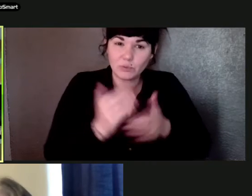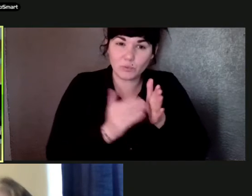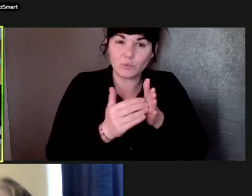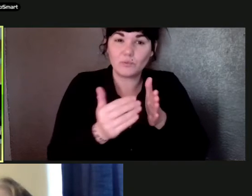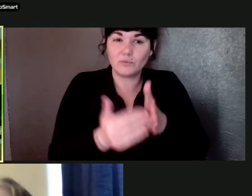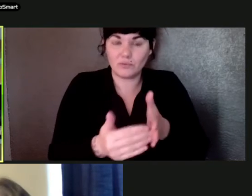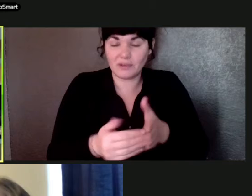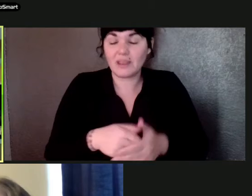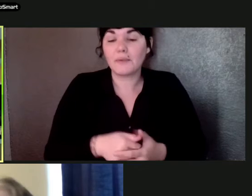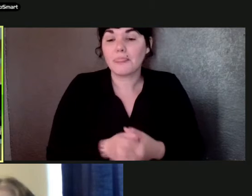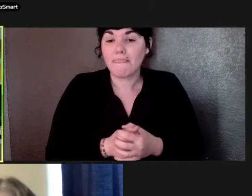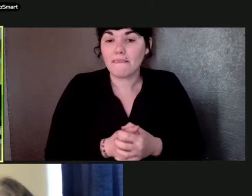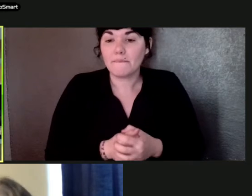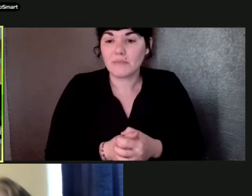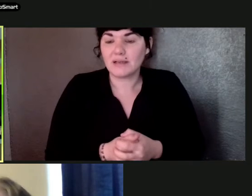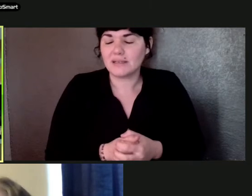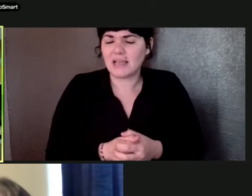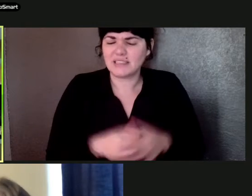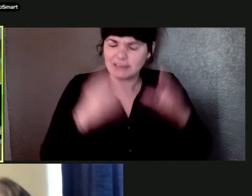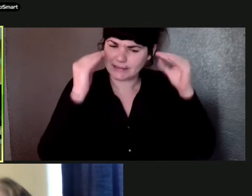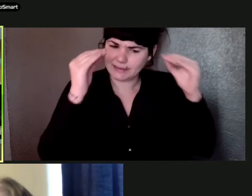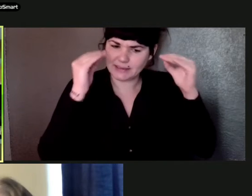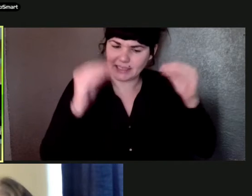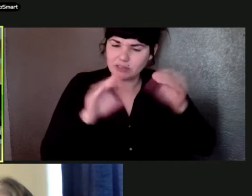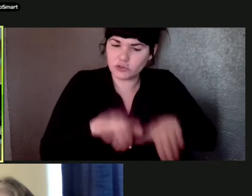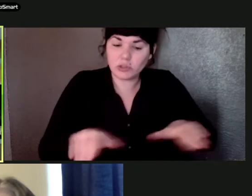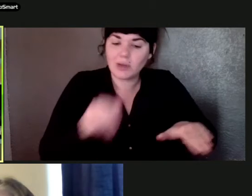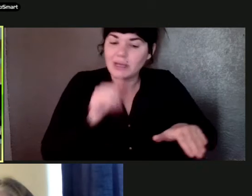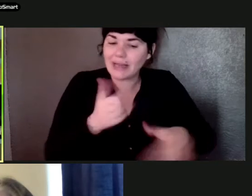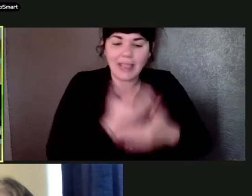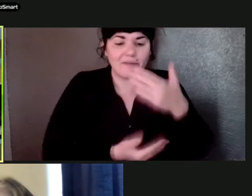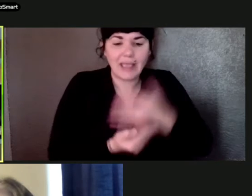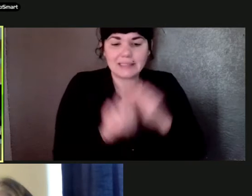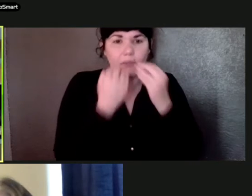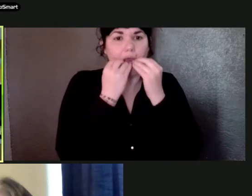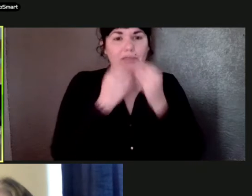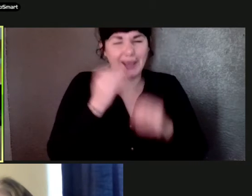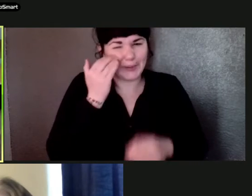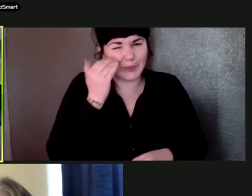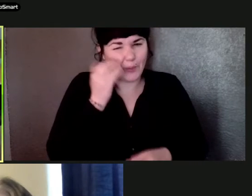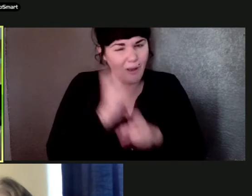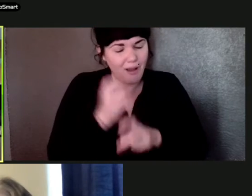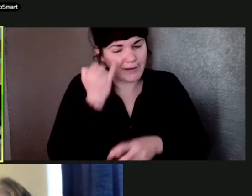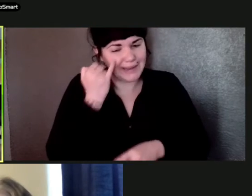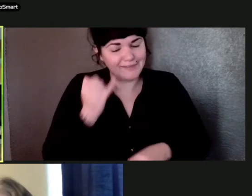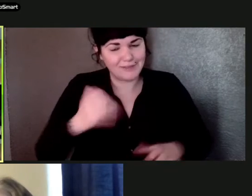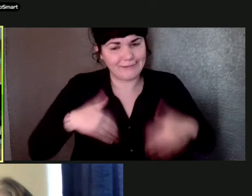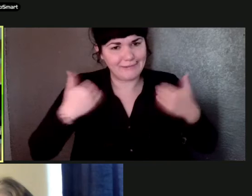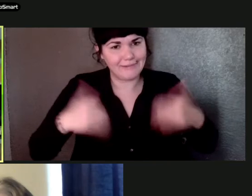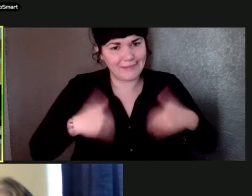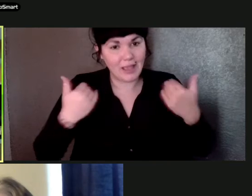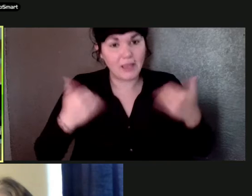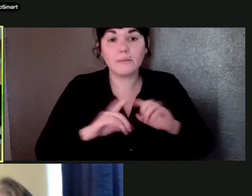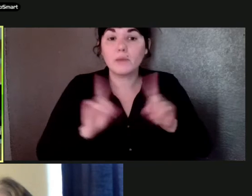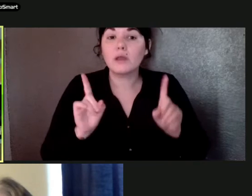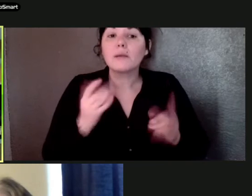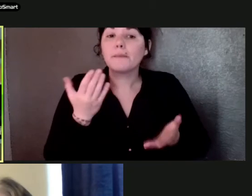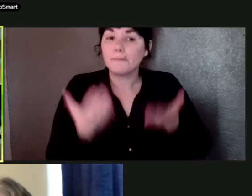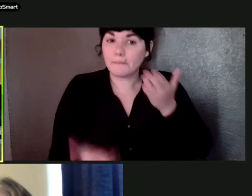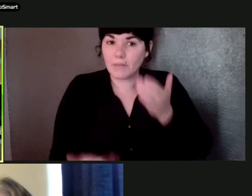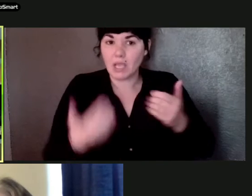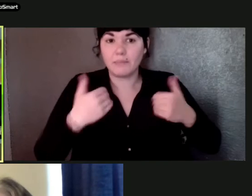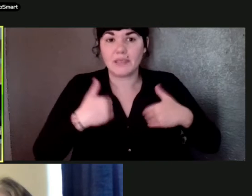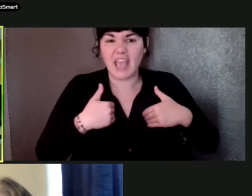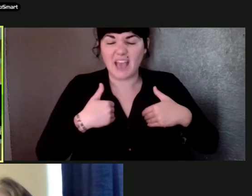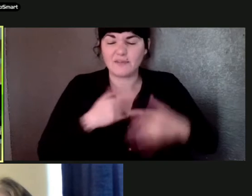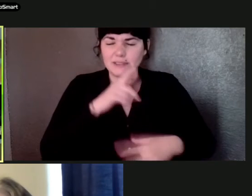but model those good behaviors for them. You know, maybe have a pod that they go to the pool with so they're not interacting